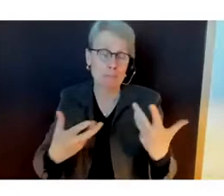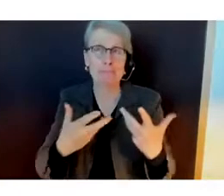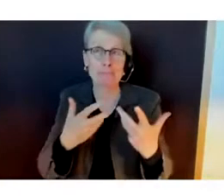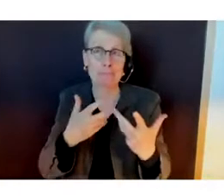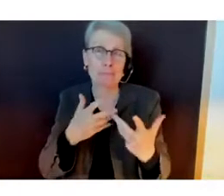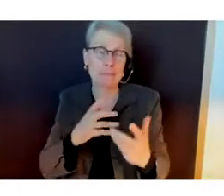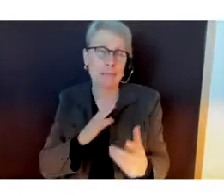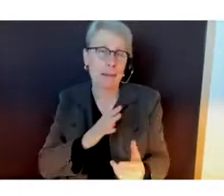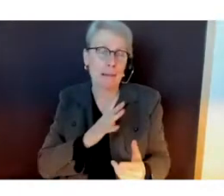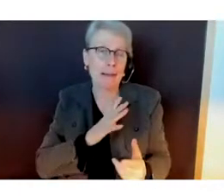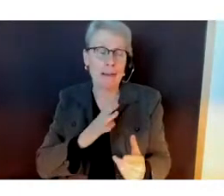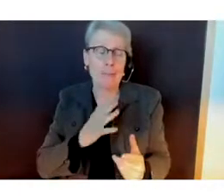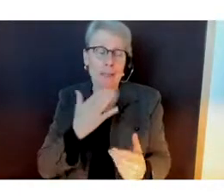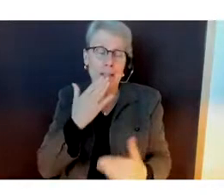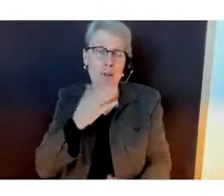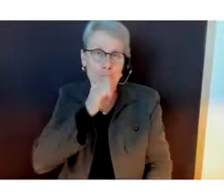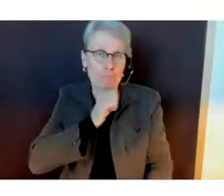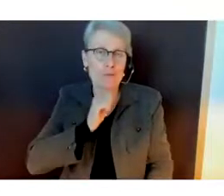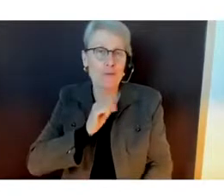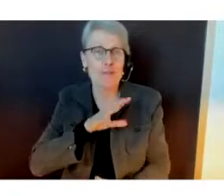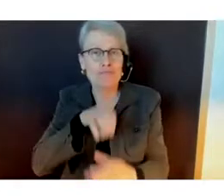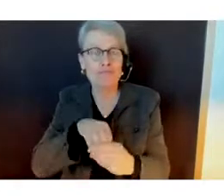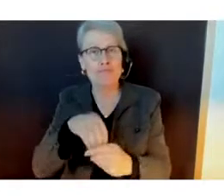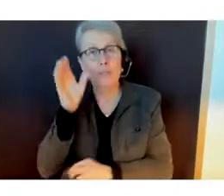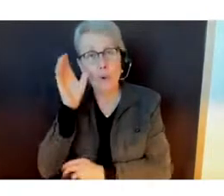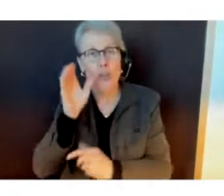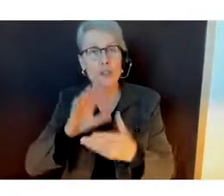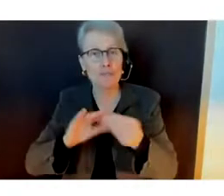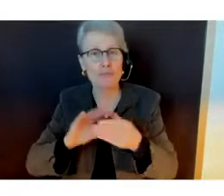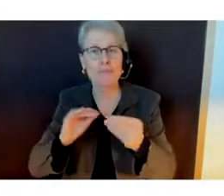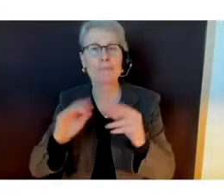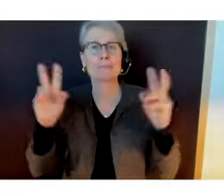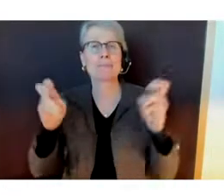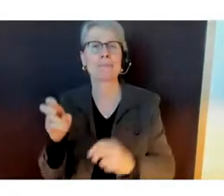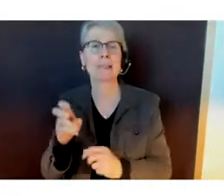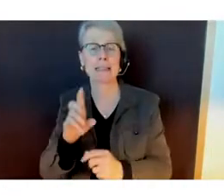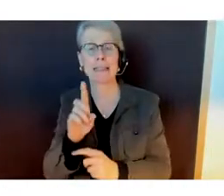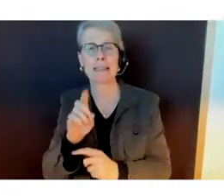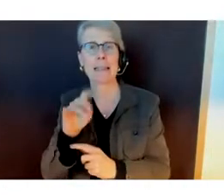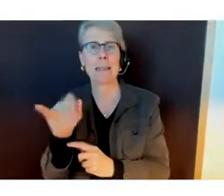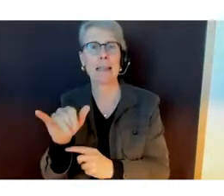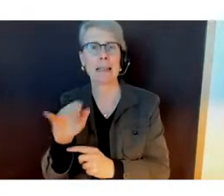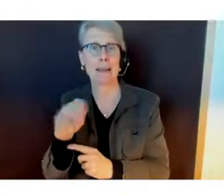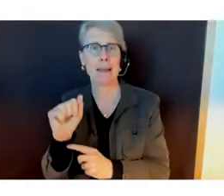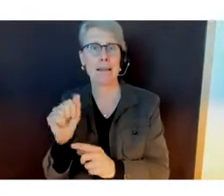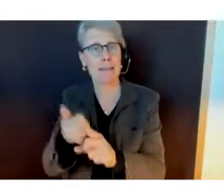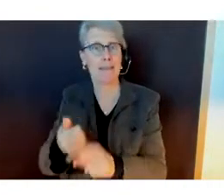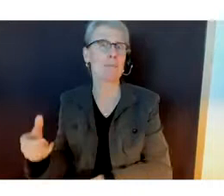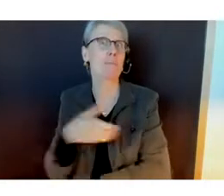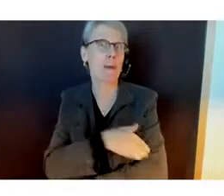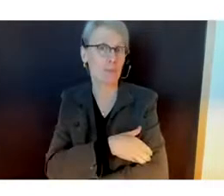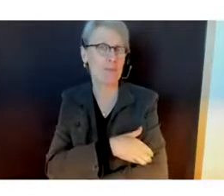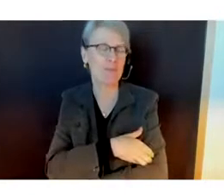technology today. So we're so glad that you joined us for our presentation of the power of disability media. This is